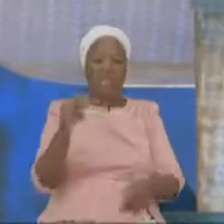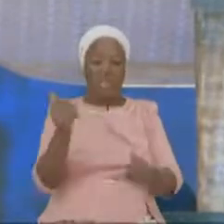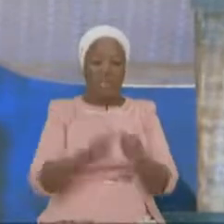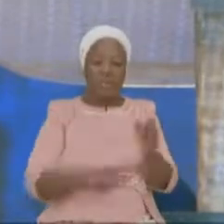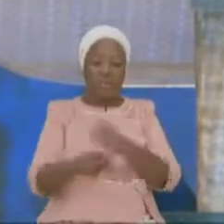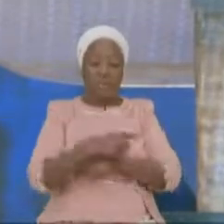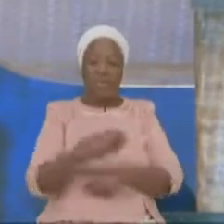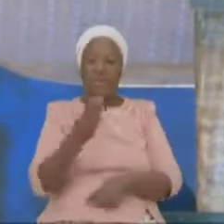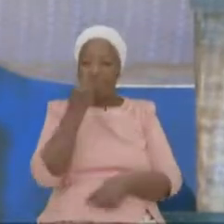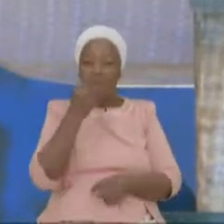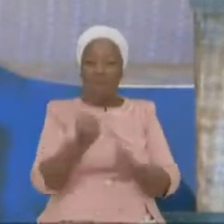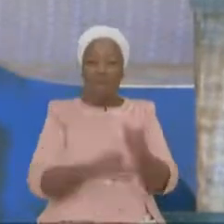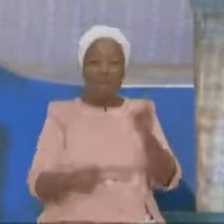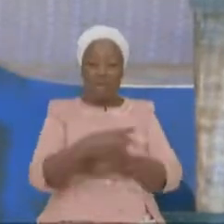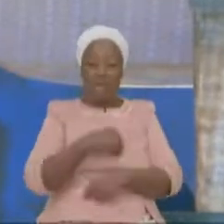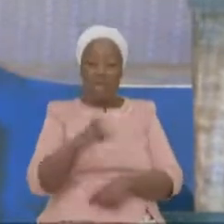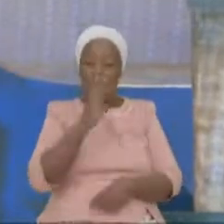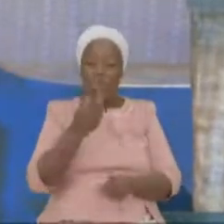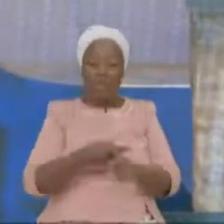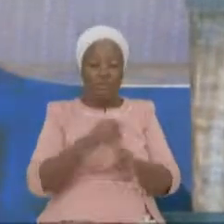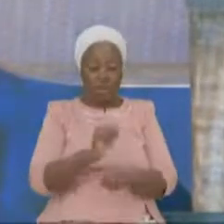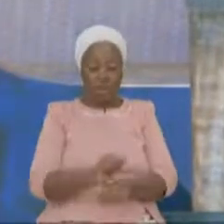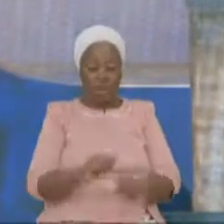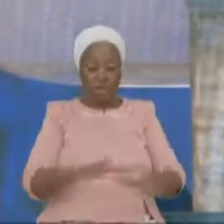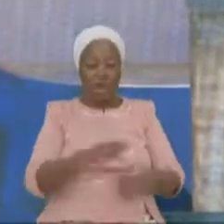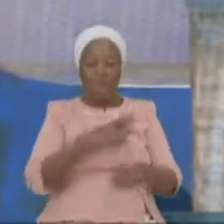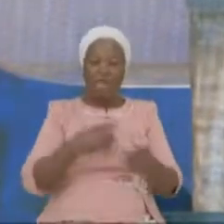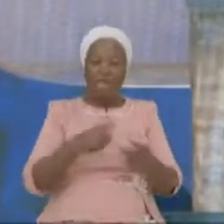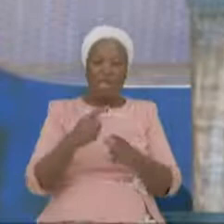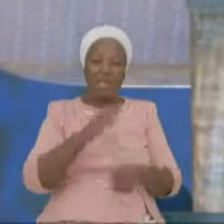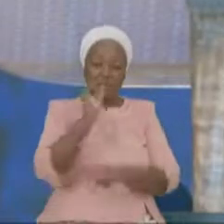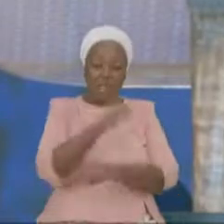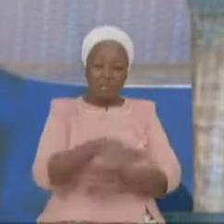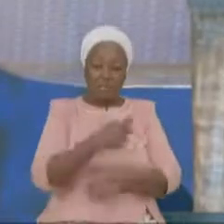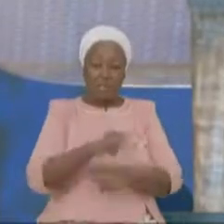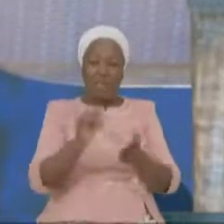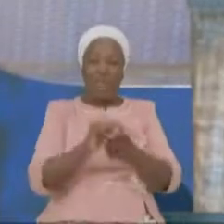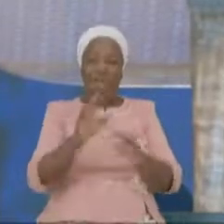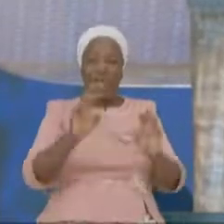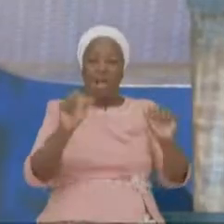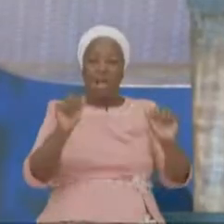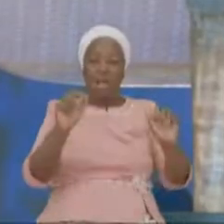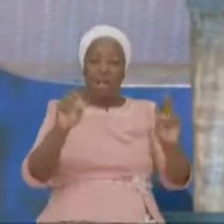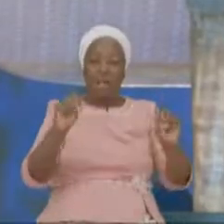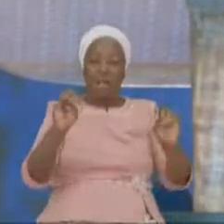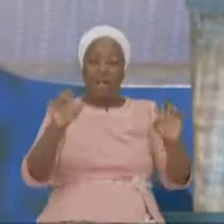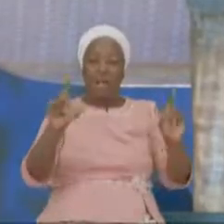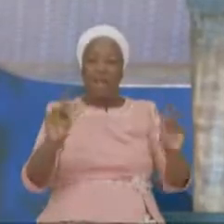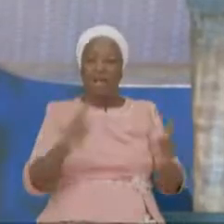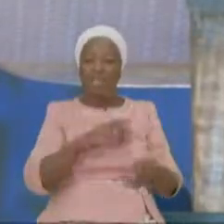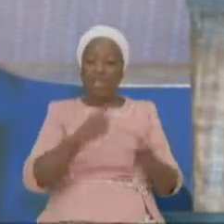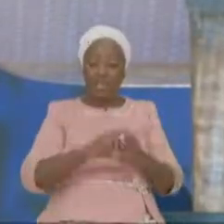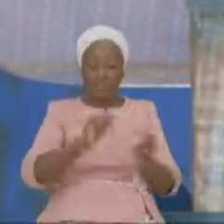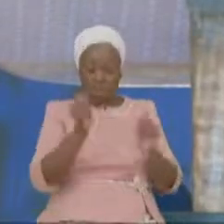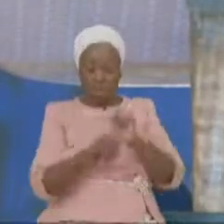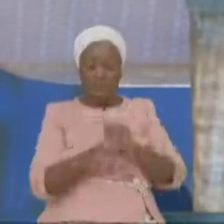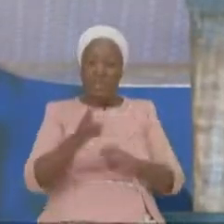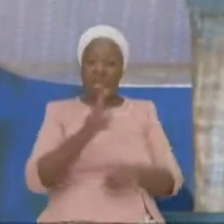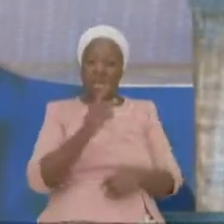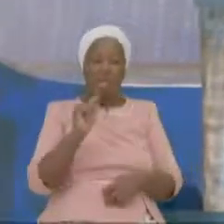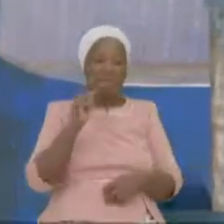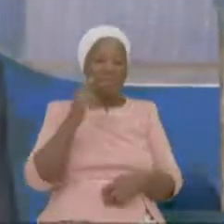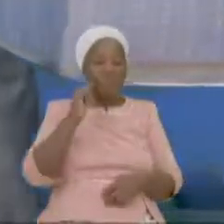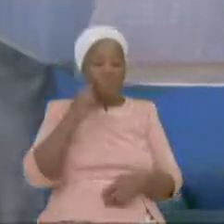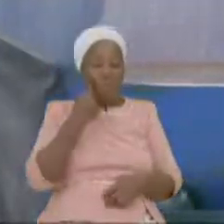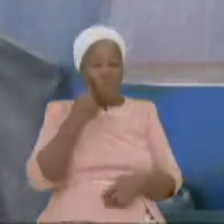out of the rock, the defeat of the Amalekites, and then turning bitter water of Marah, making that sweet.